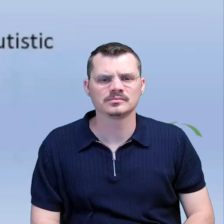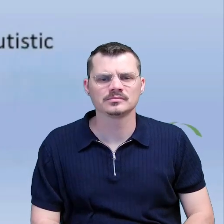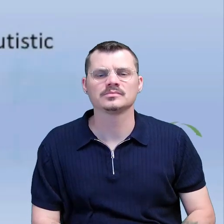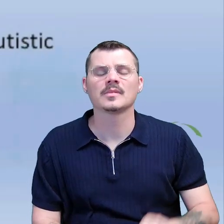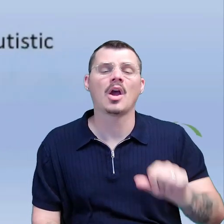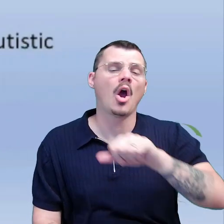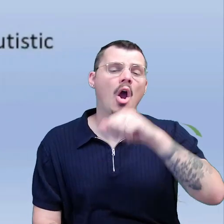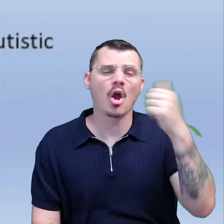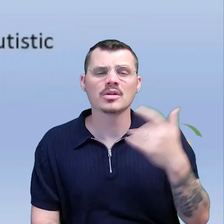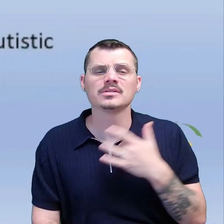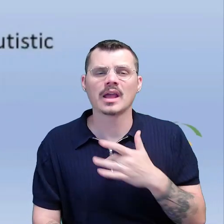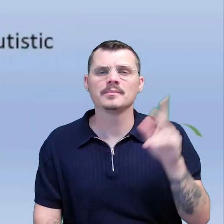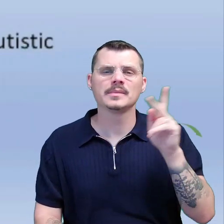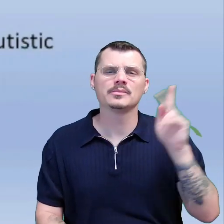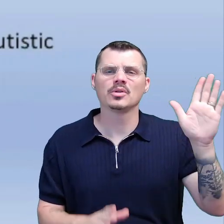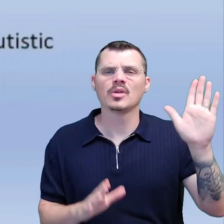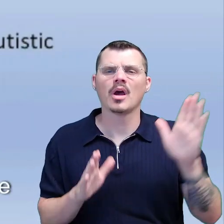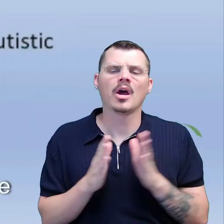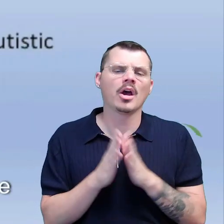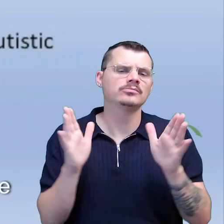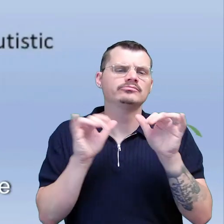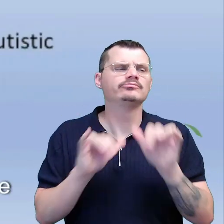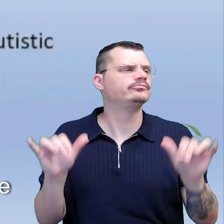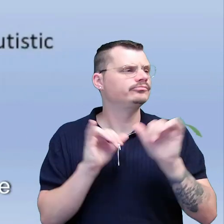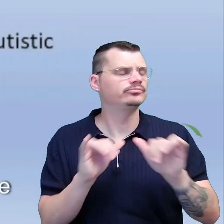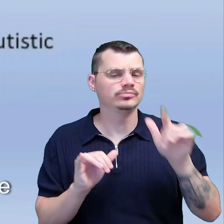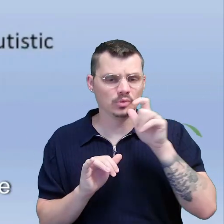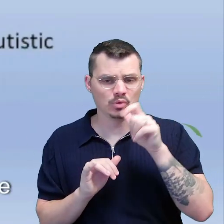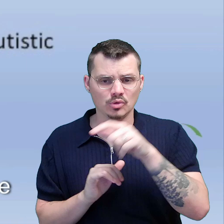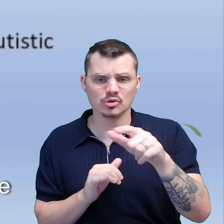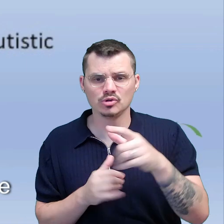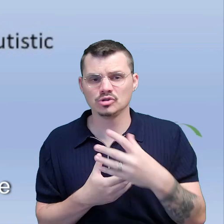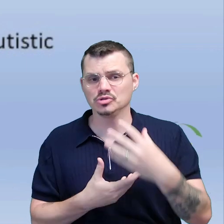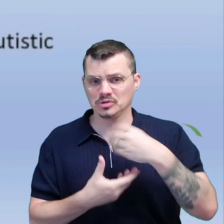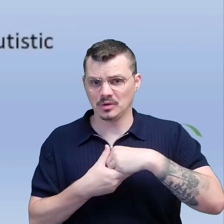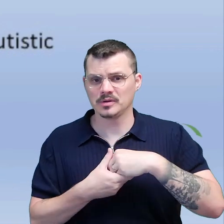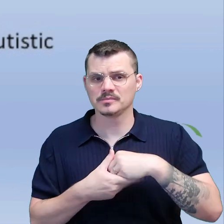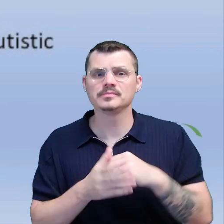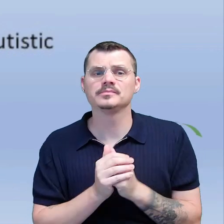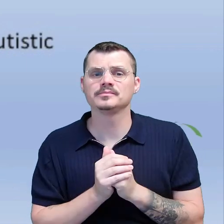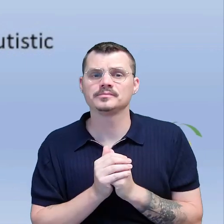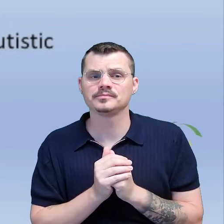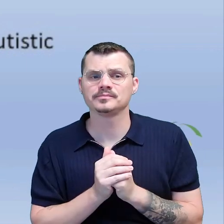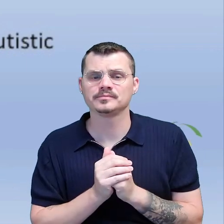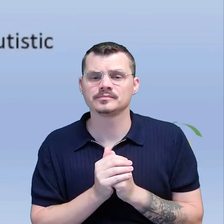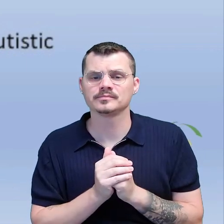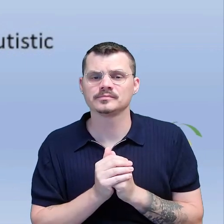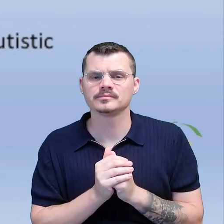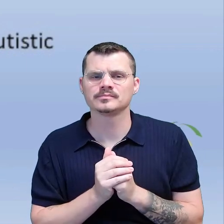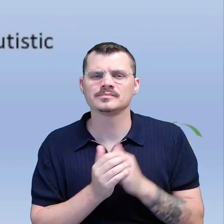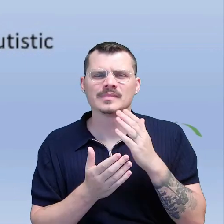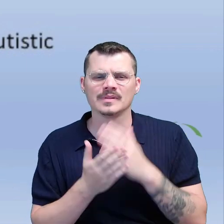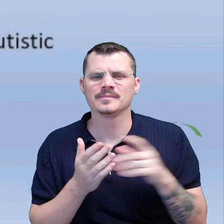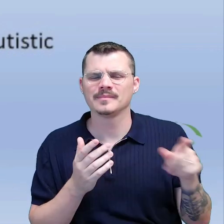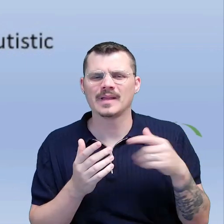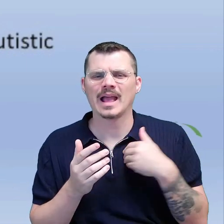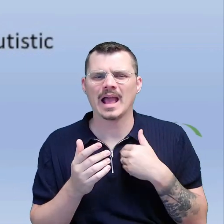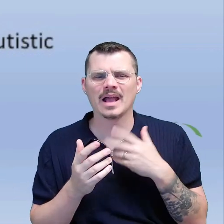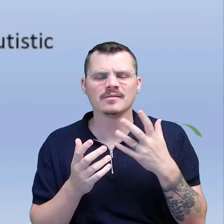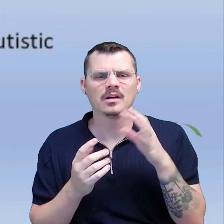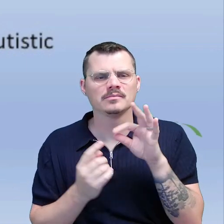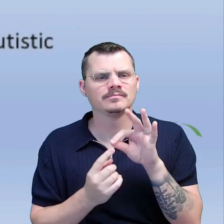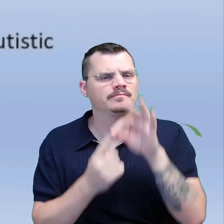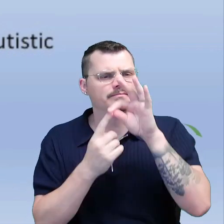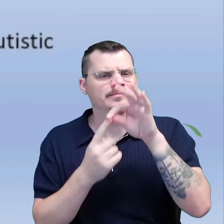So the other generalizations that come when people get to generalize, peculiar dietary needs.